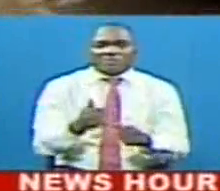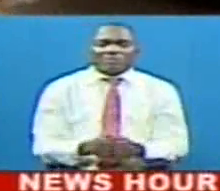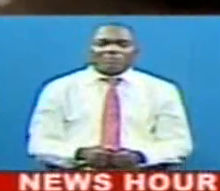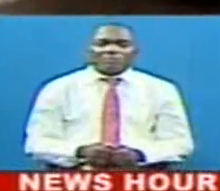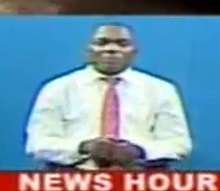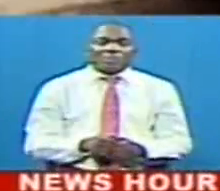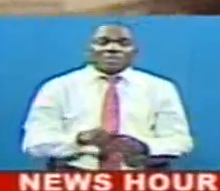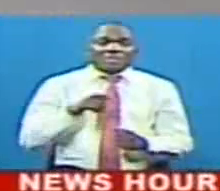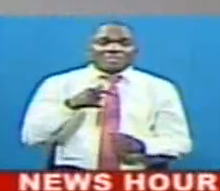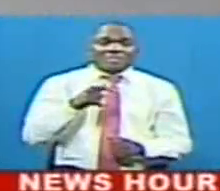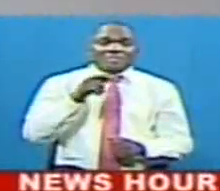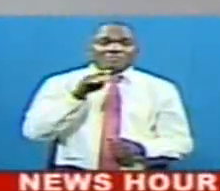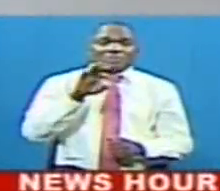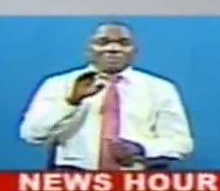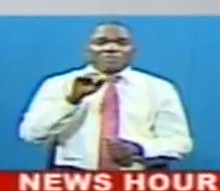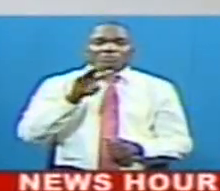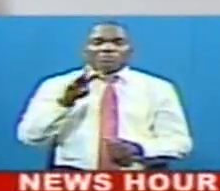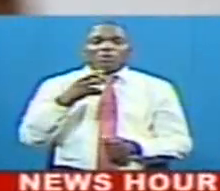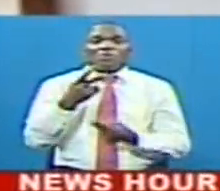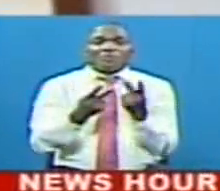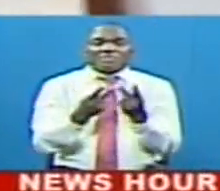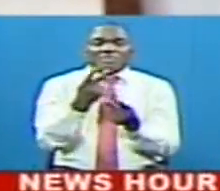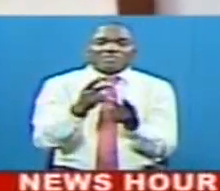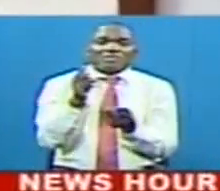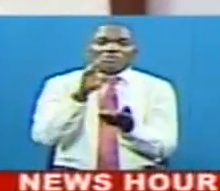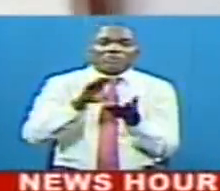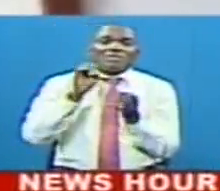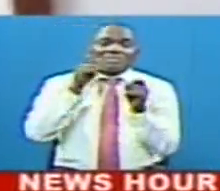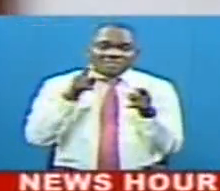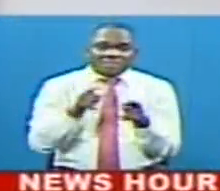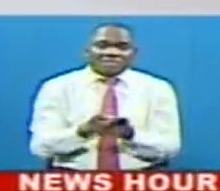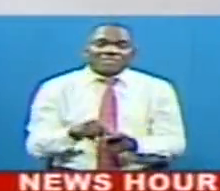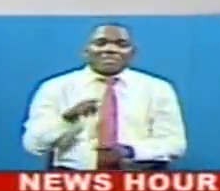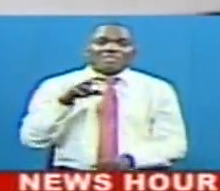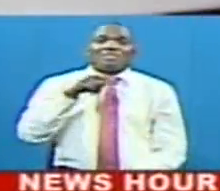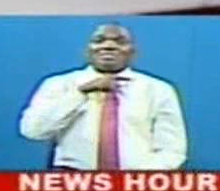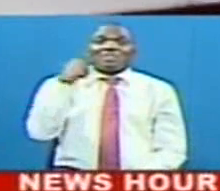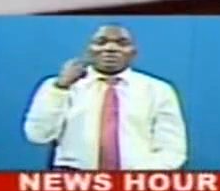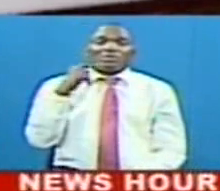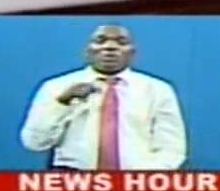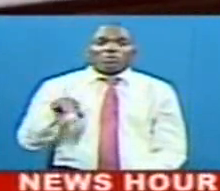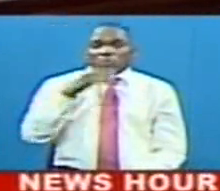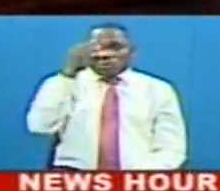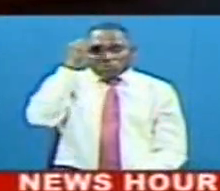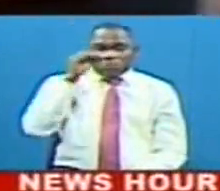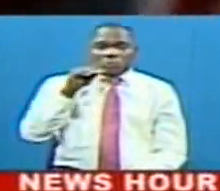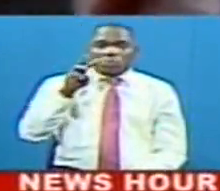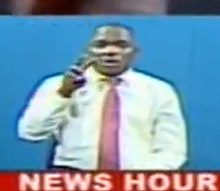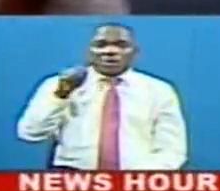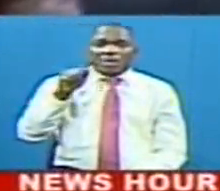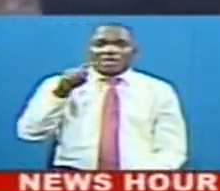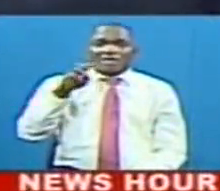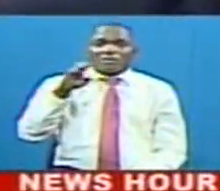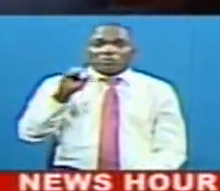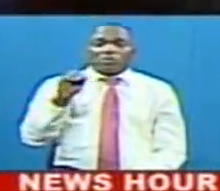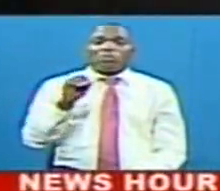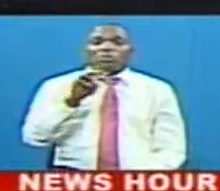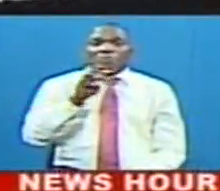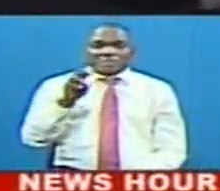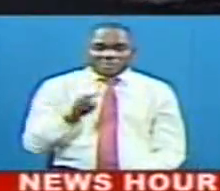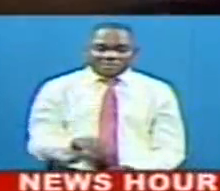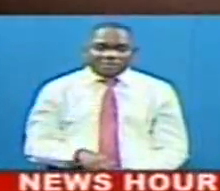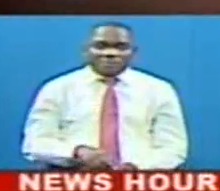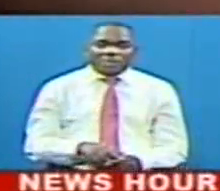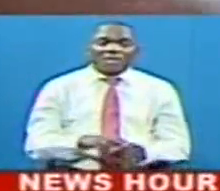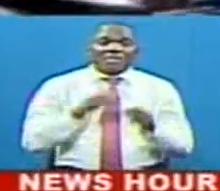now. When GBC 24 visited the College of Education at Sechirioso, popularly known as Watiko, in the Western North